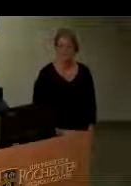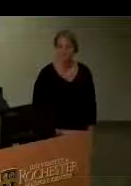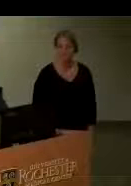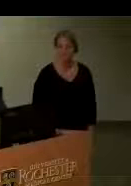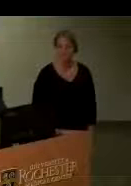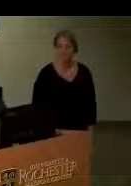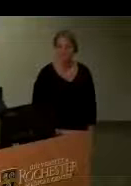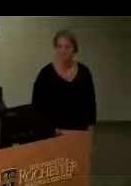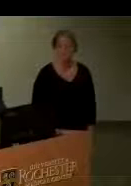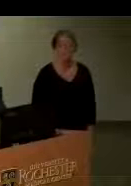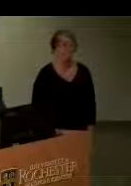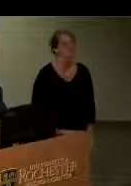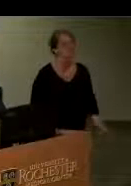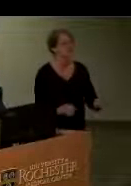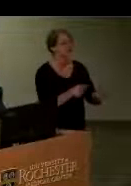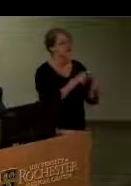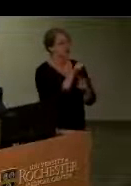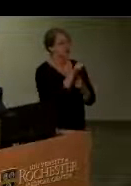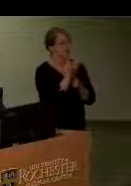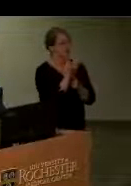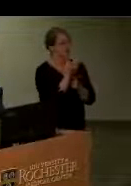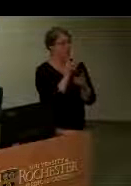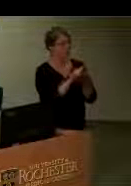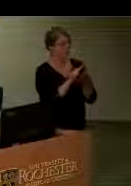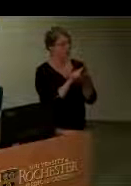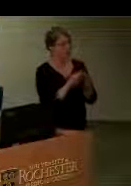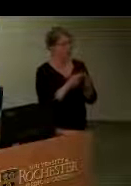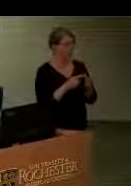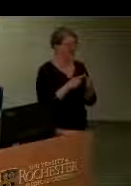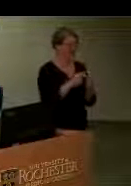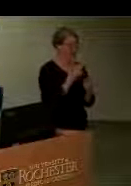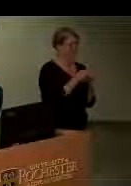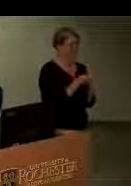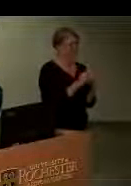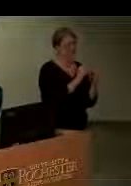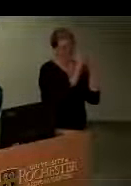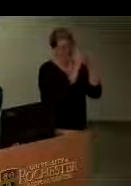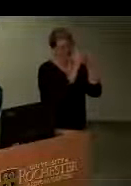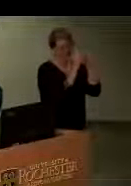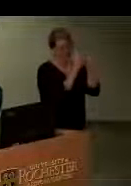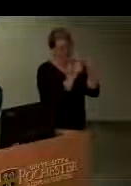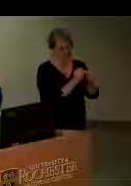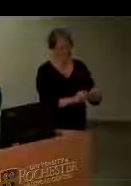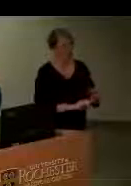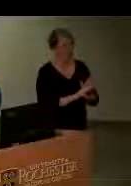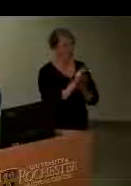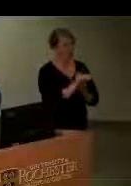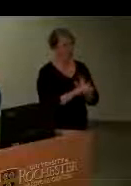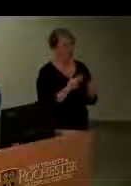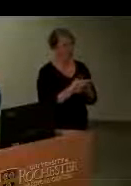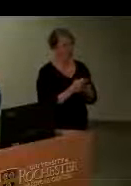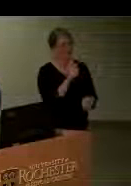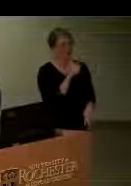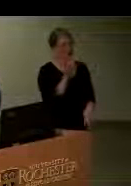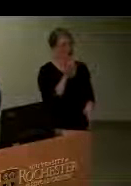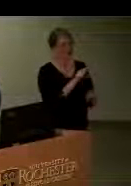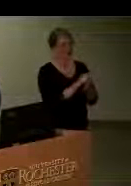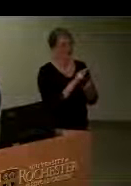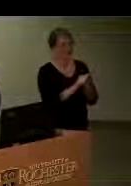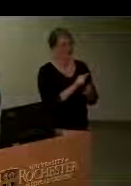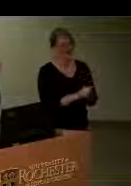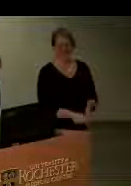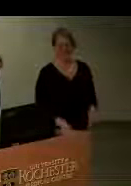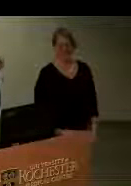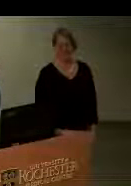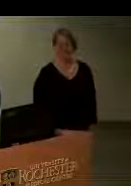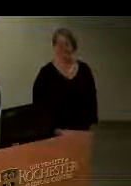first 100 weeks, that's the first 2 years of medical school, but it's a continuous curriculum. So we just call it the first 100 weeks. All